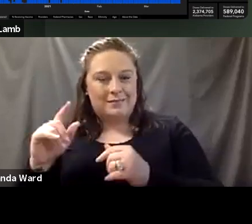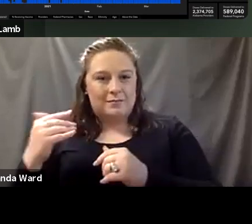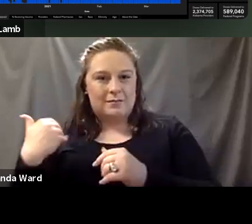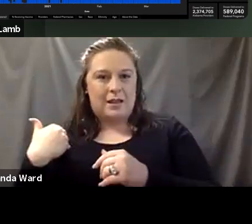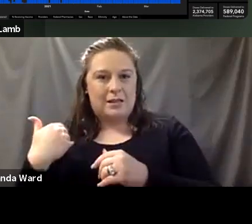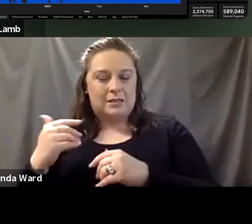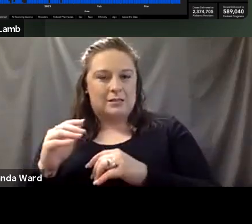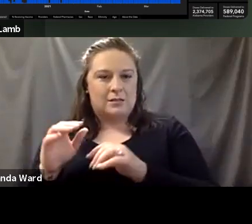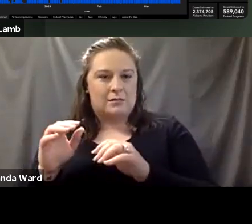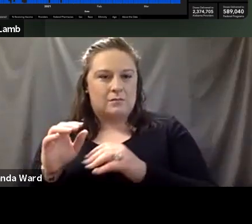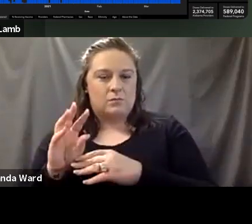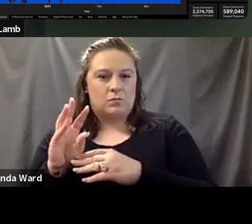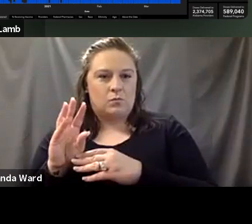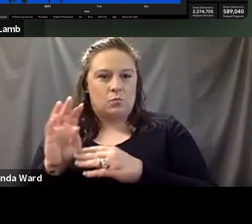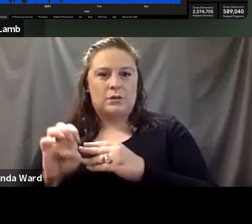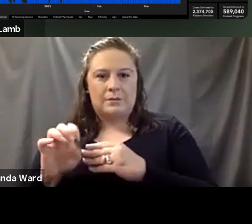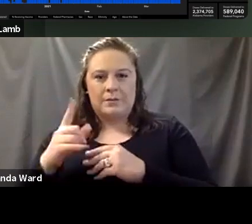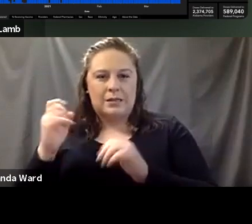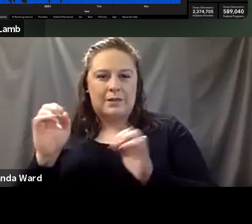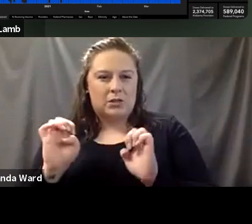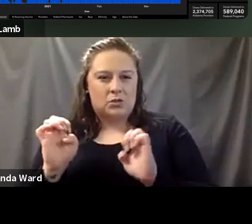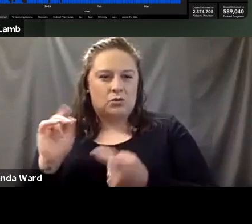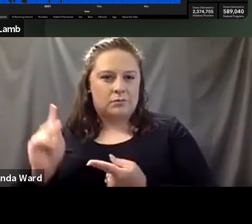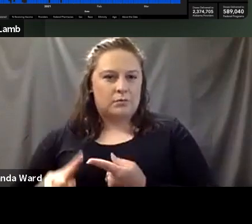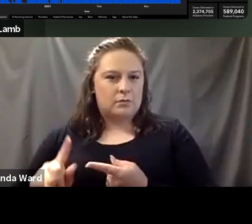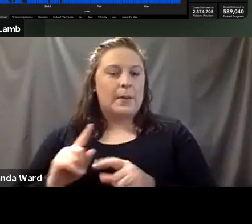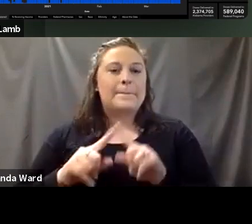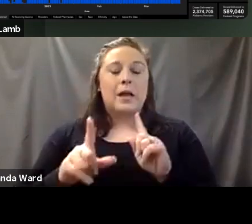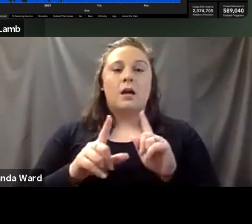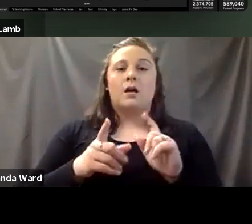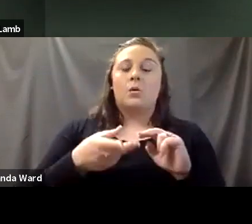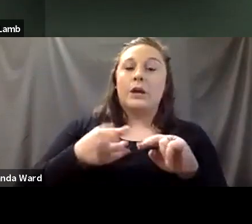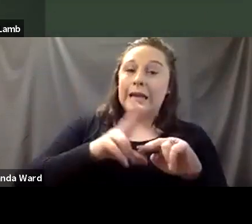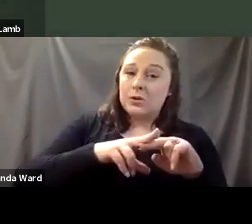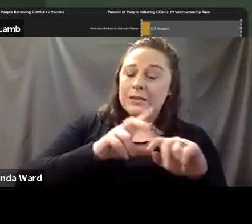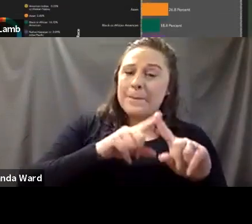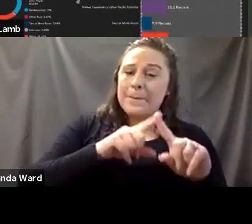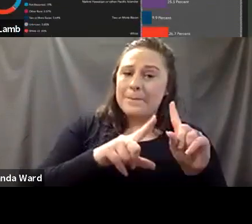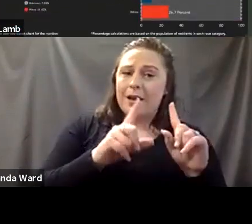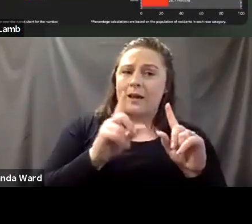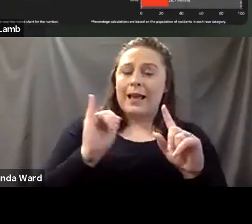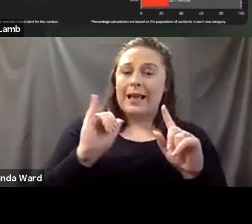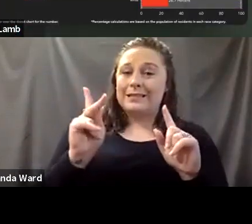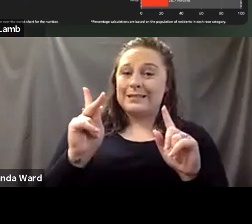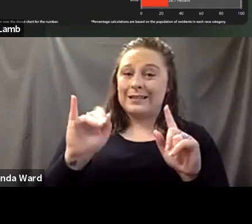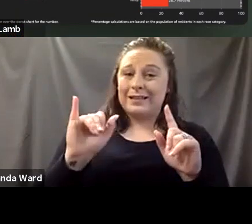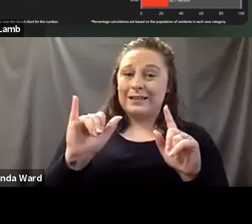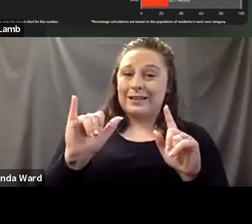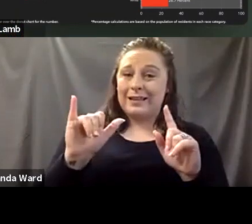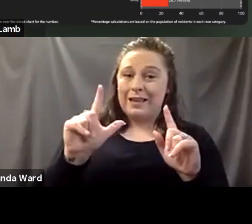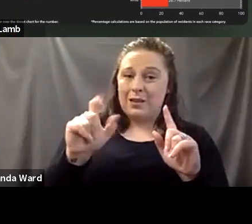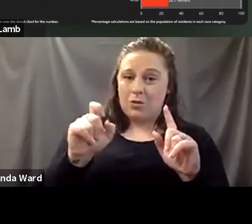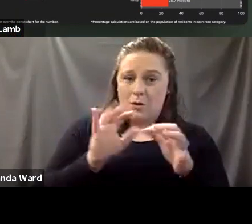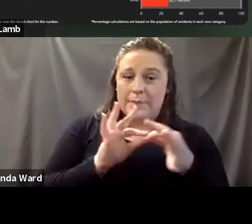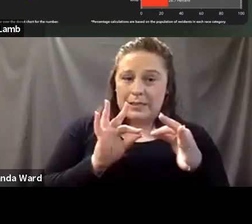the Easter holiday. So you can see that we're increasing, but again, just as Kyle mentioned,